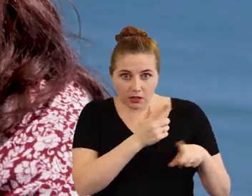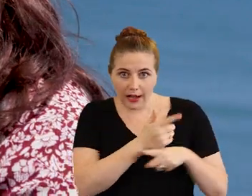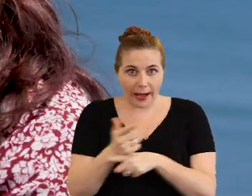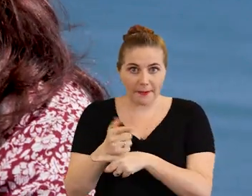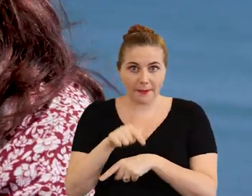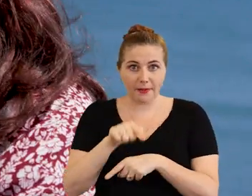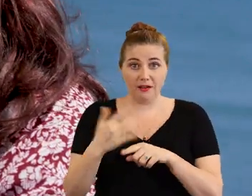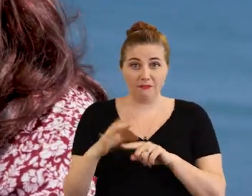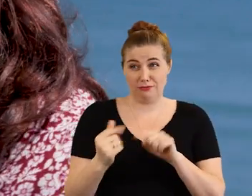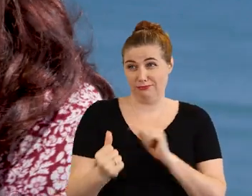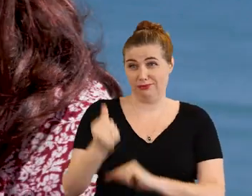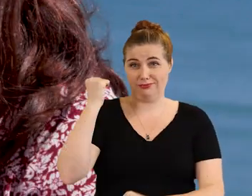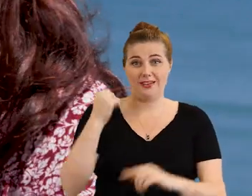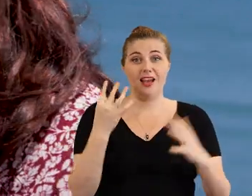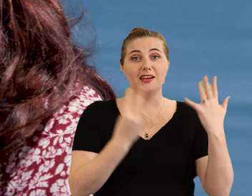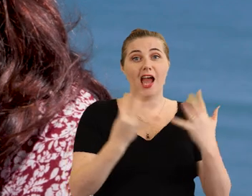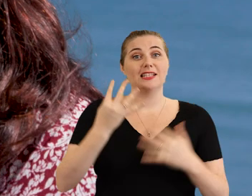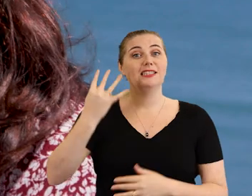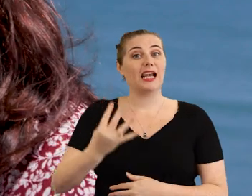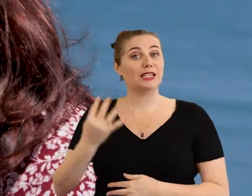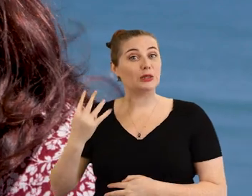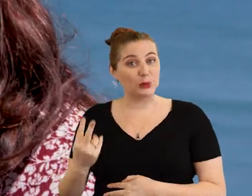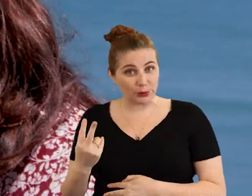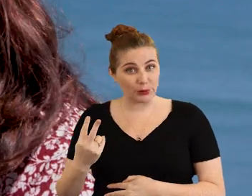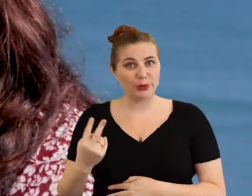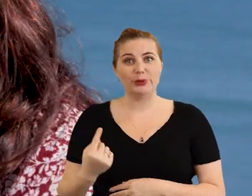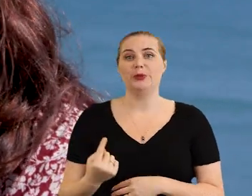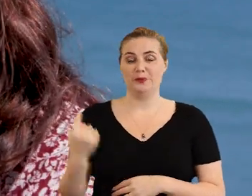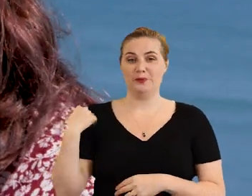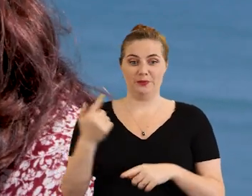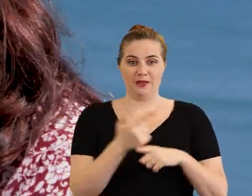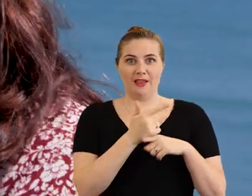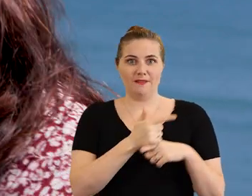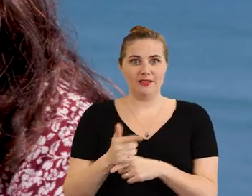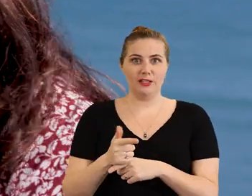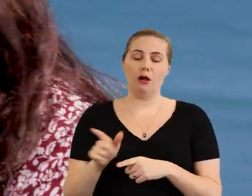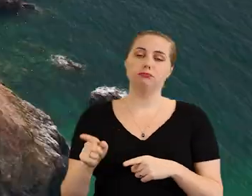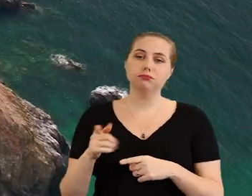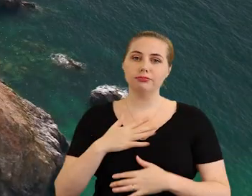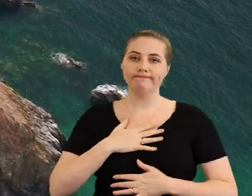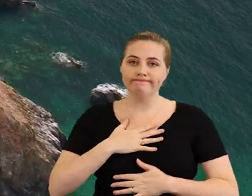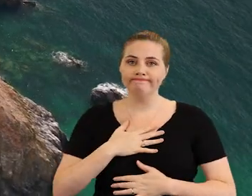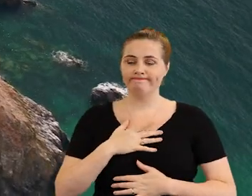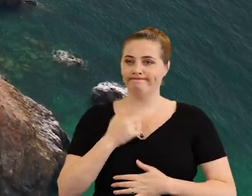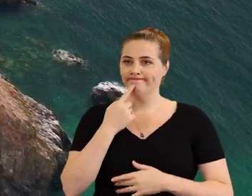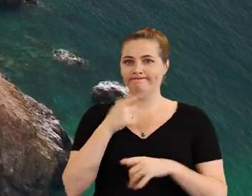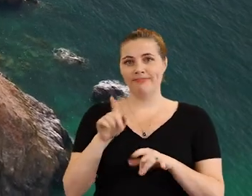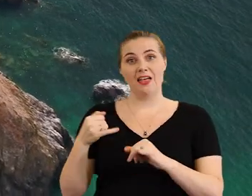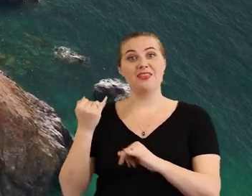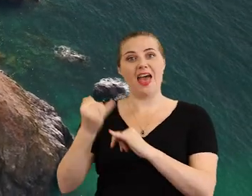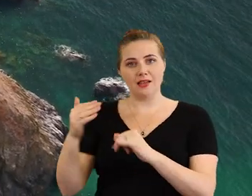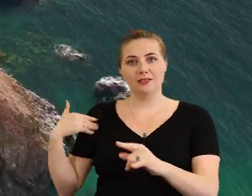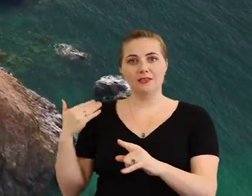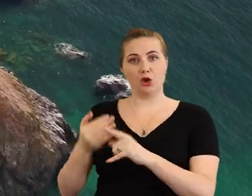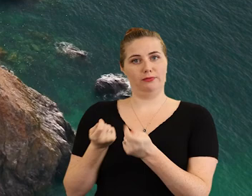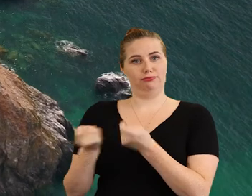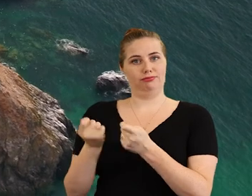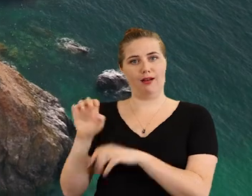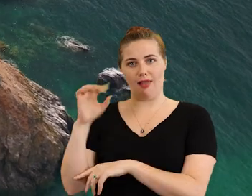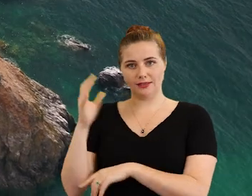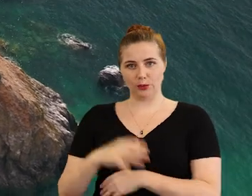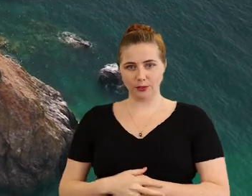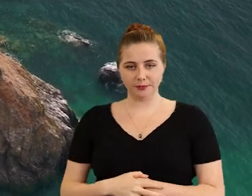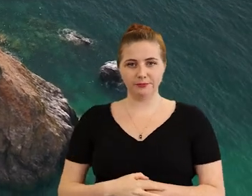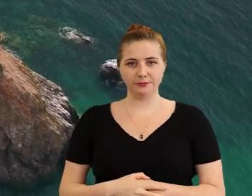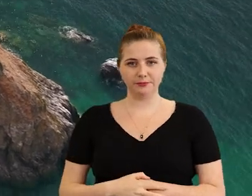Point Lighthouse, and I found a clip from our archive from 1992 which marked the end